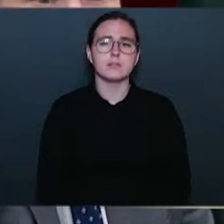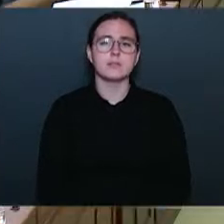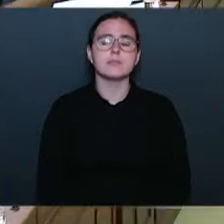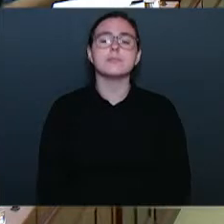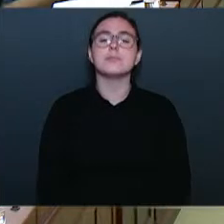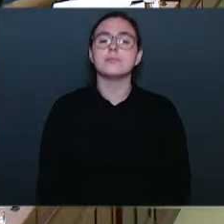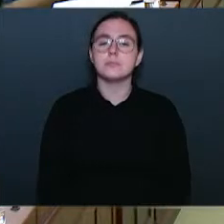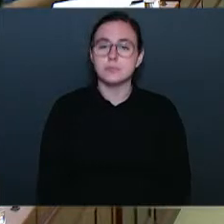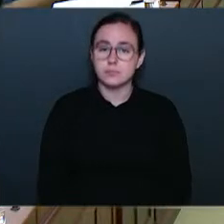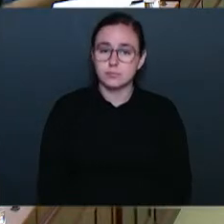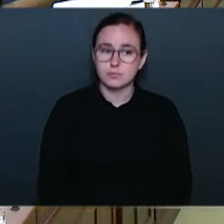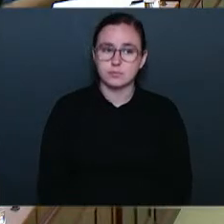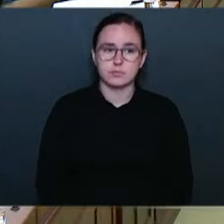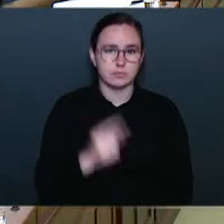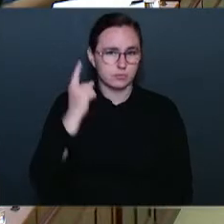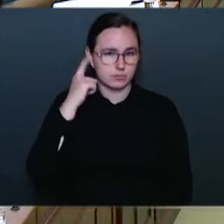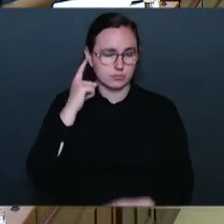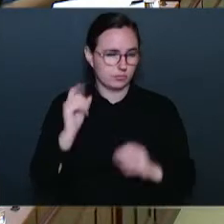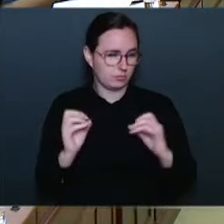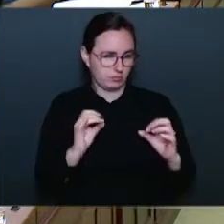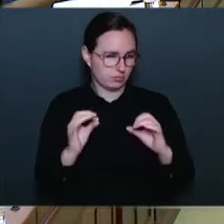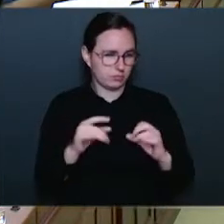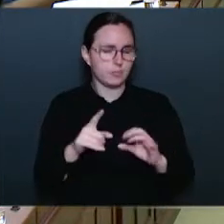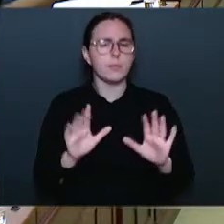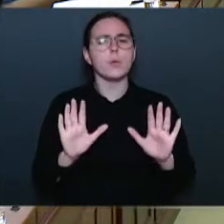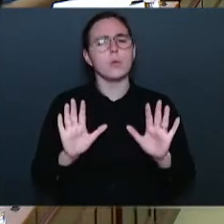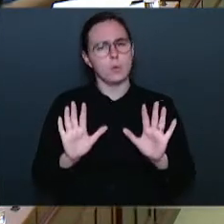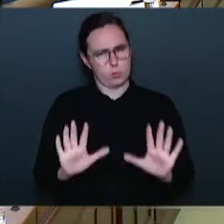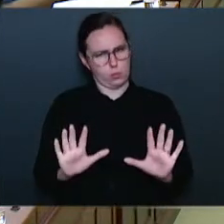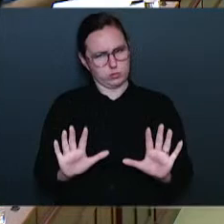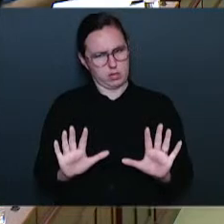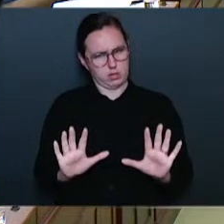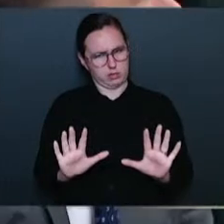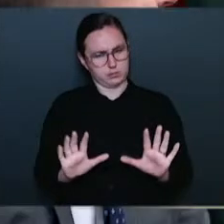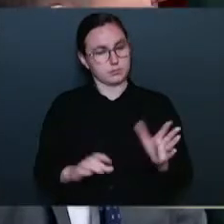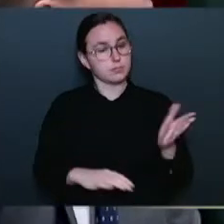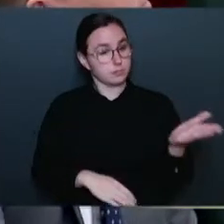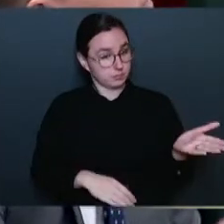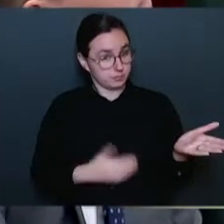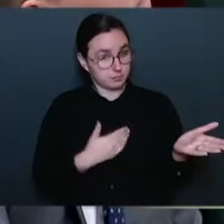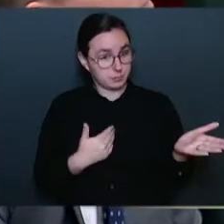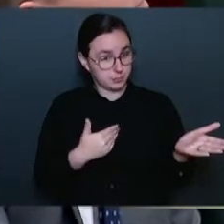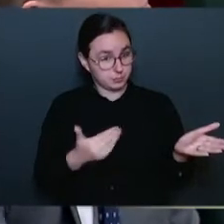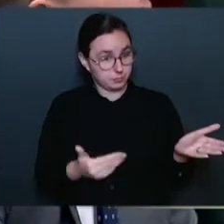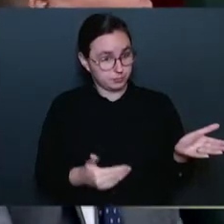order order The Honorable the member for Edmonton Glen Nora has the call